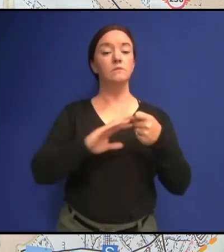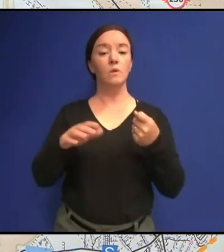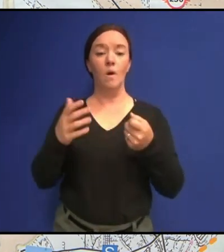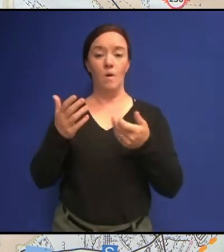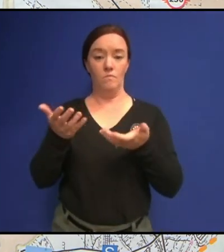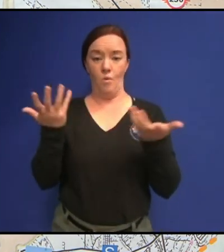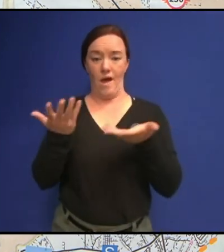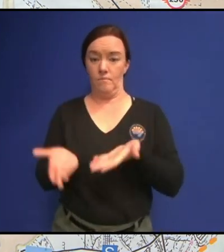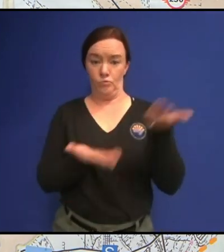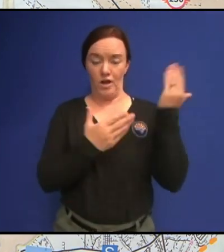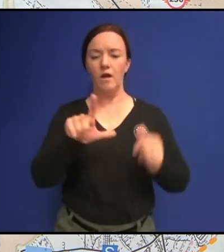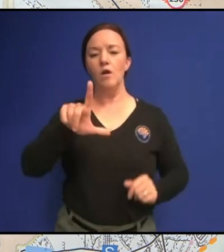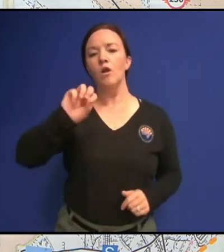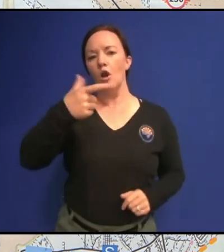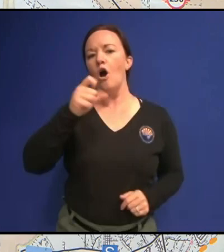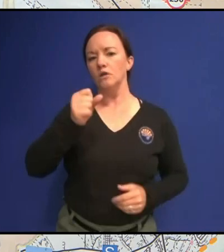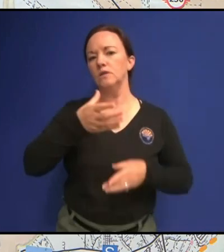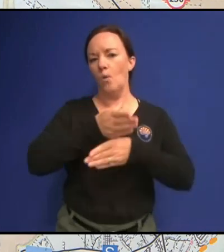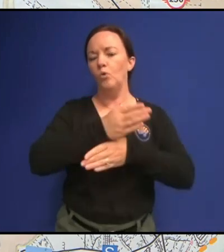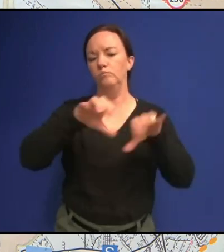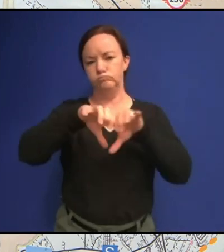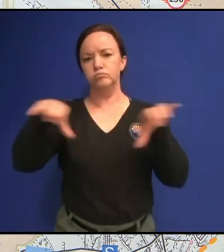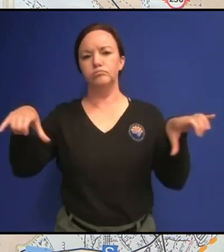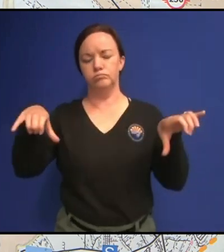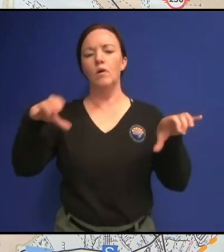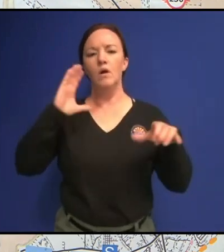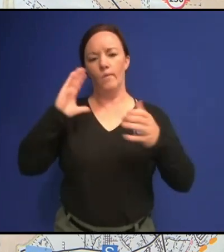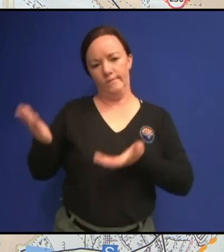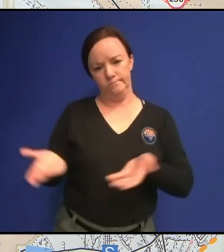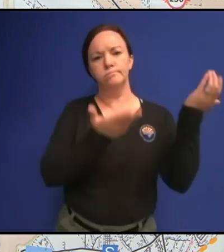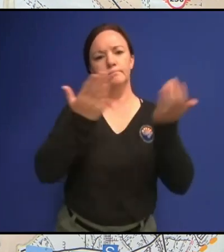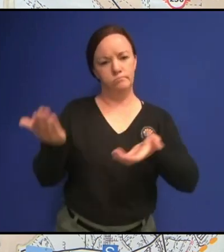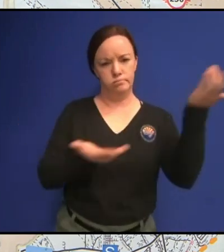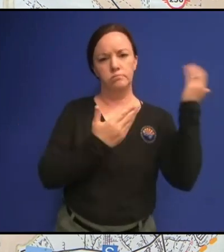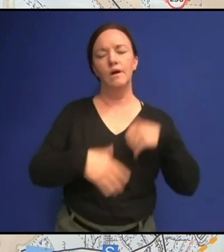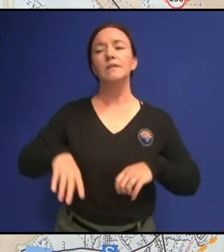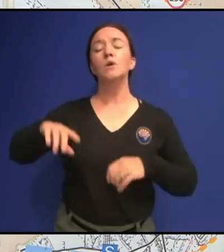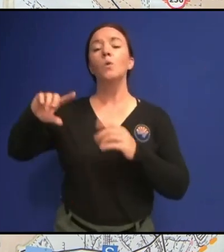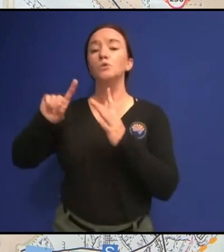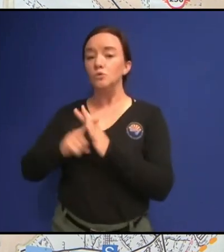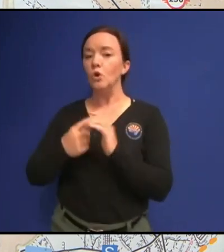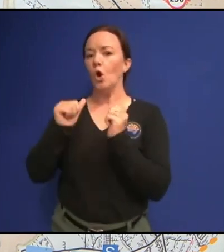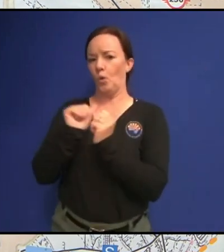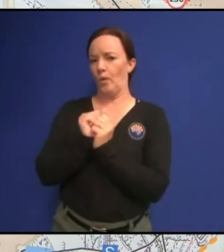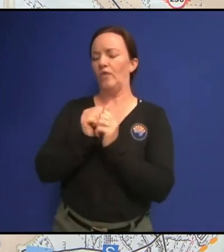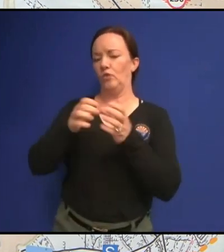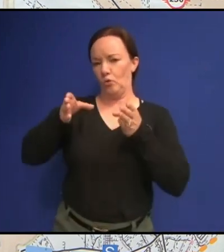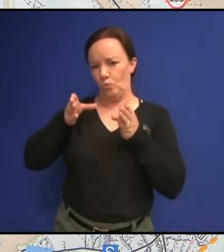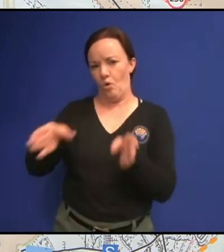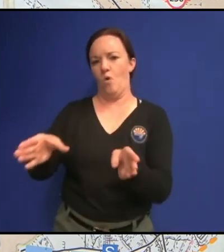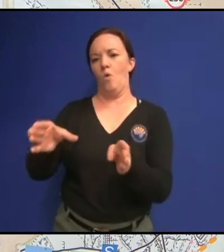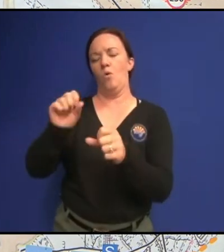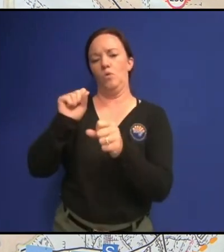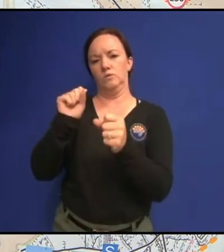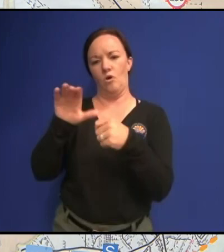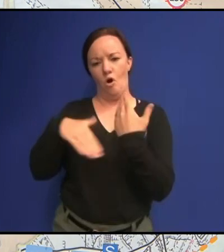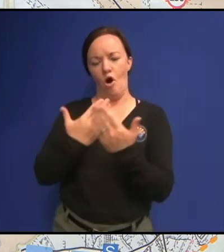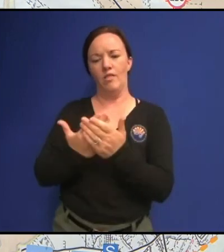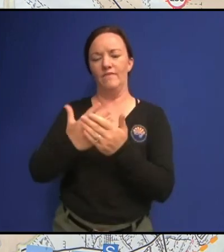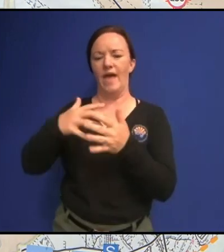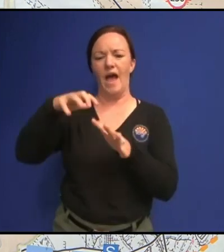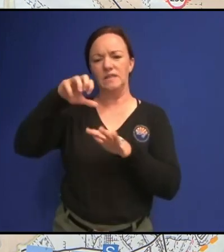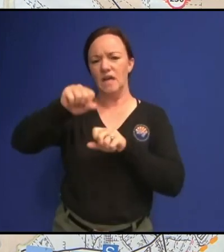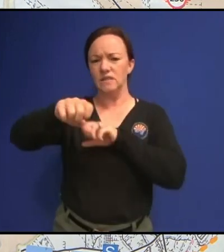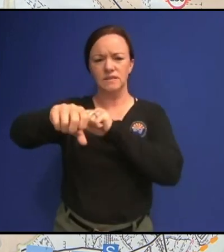more days to do that. The work that's necessary, getting the roads ready, getting all the rest of the mastication, everything else has to be done around